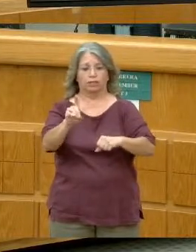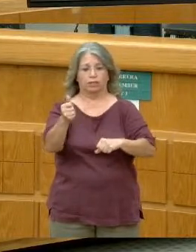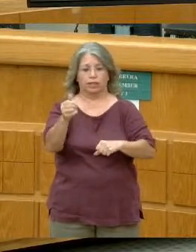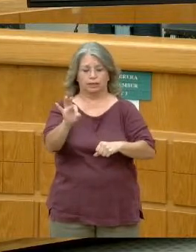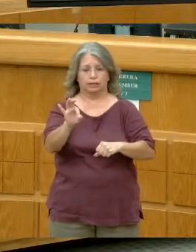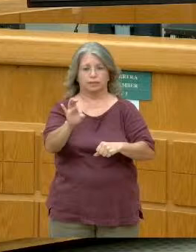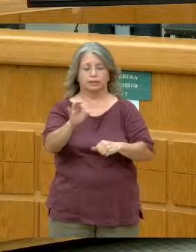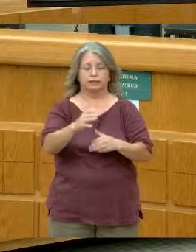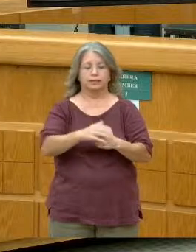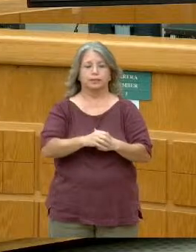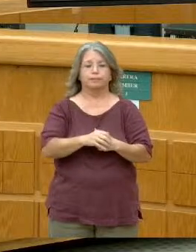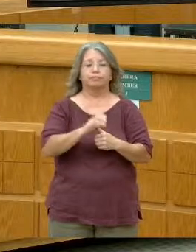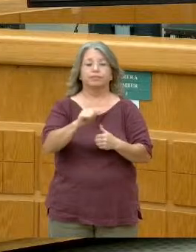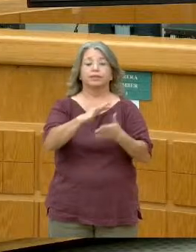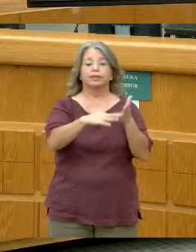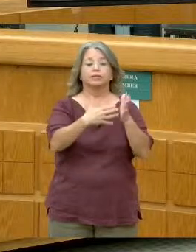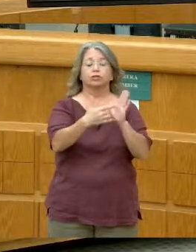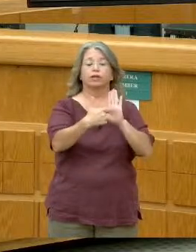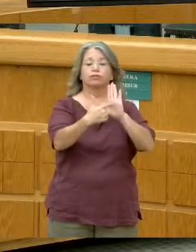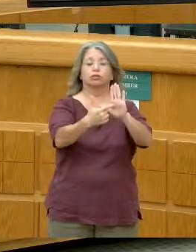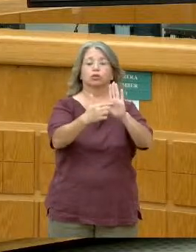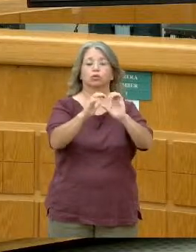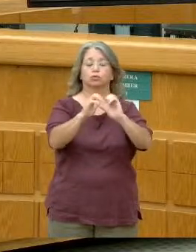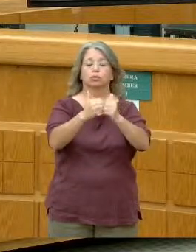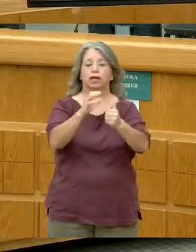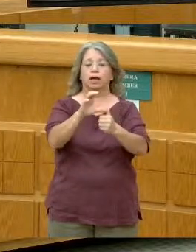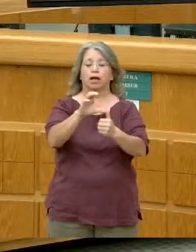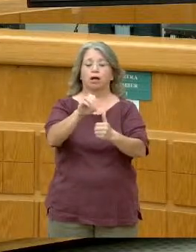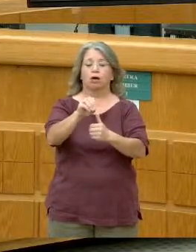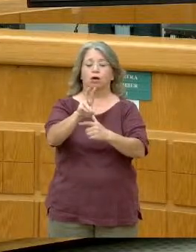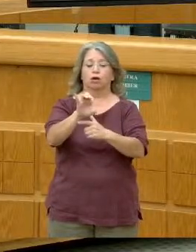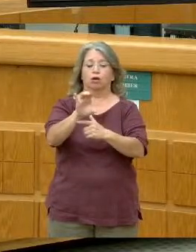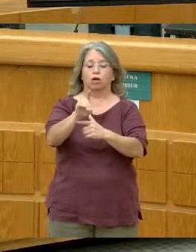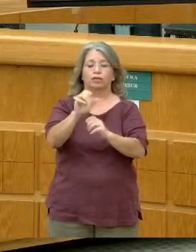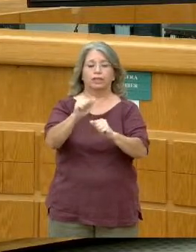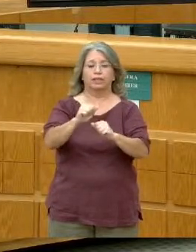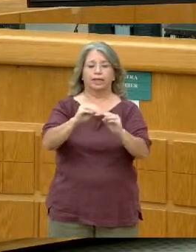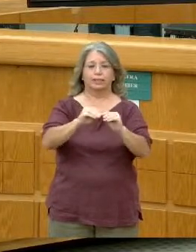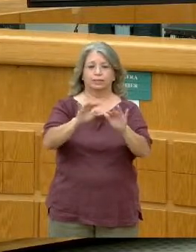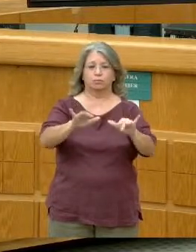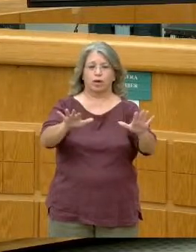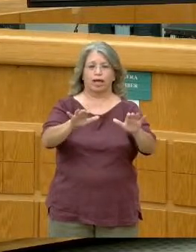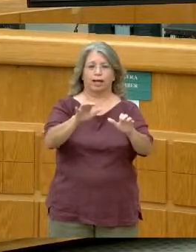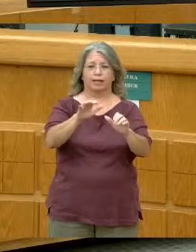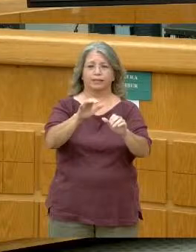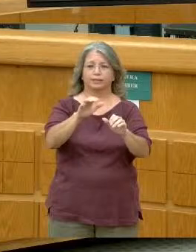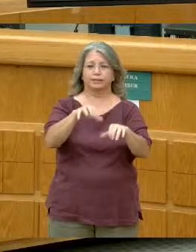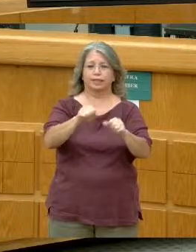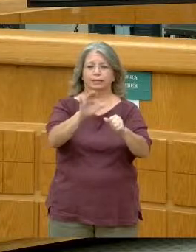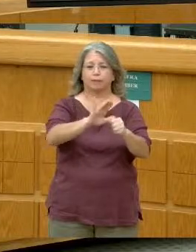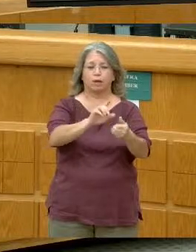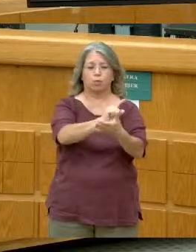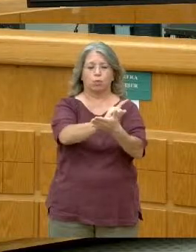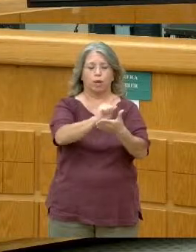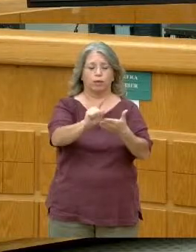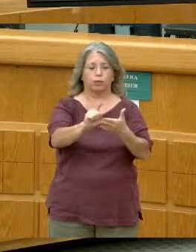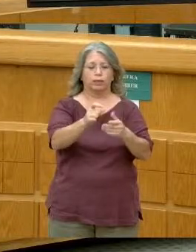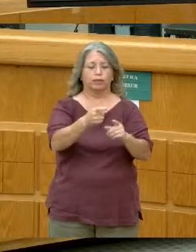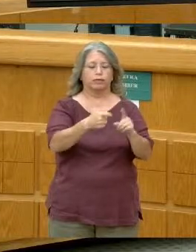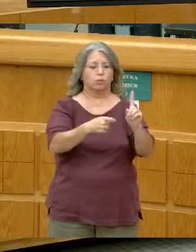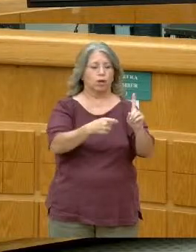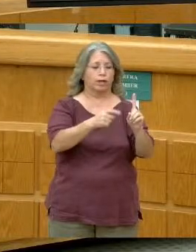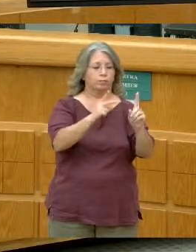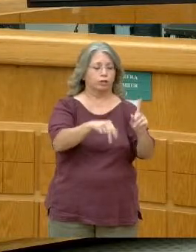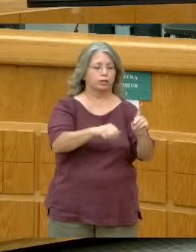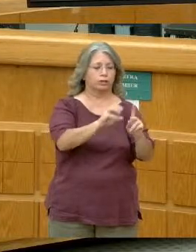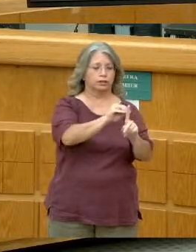graphic shows you how COVID-19 can spread. Each iteration is about a week in time, and it spreads from 1 person to 2, 2 to